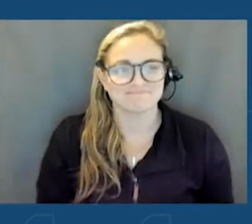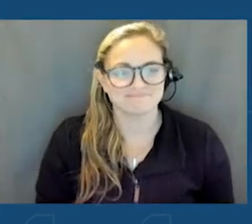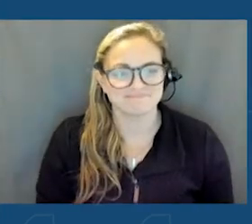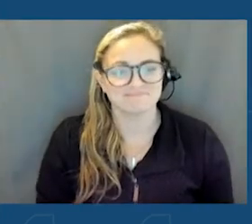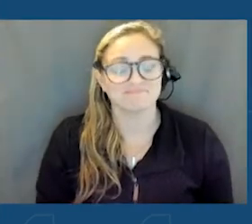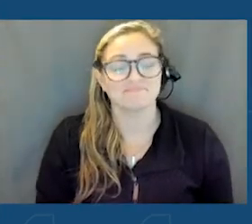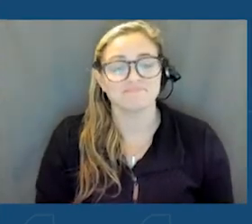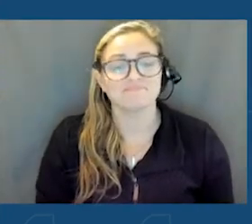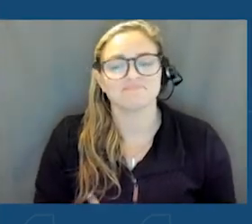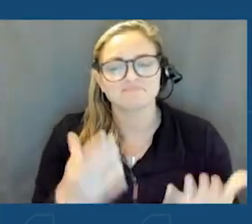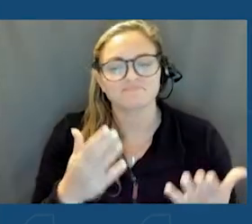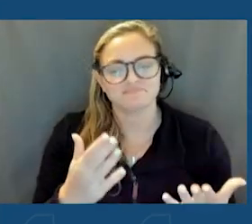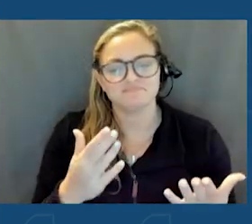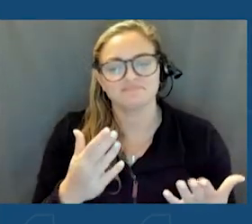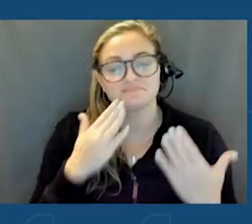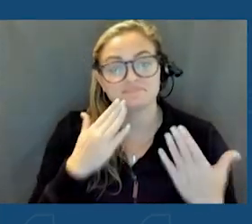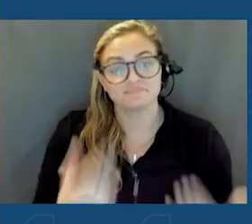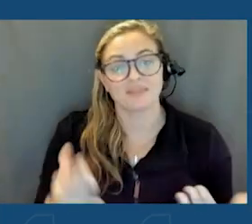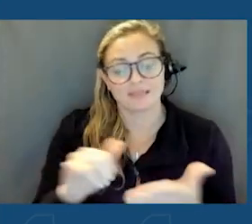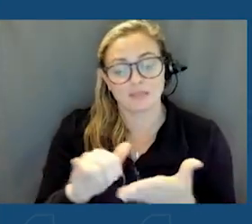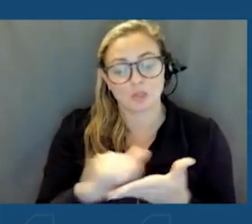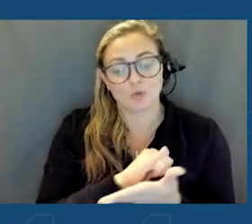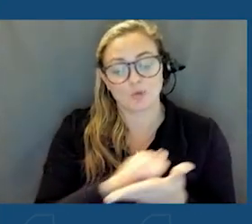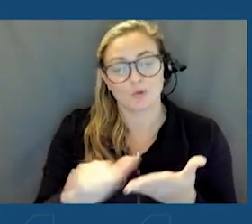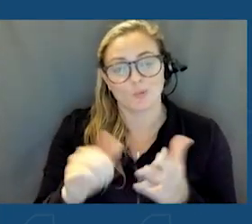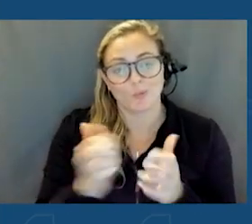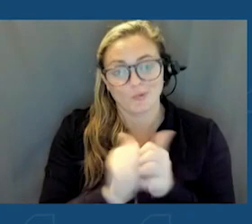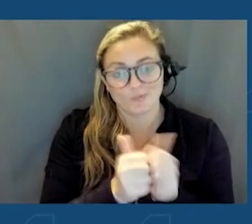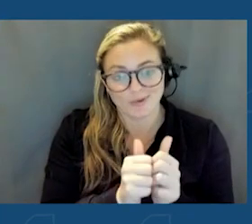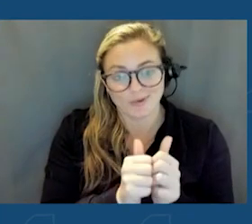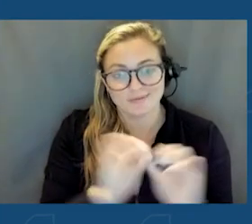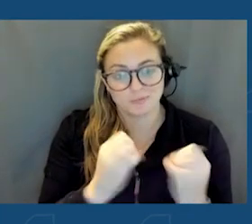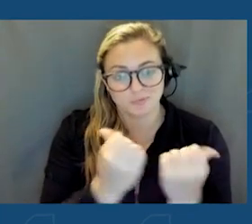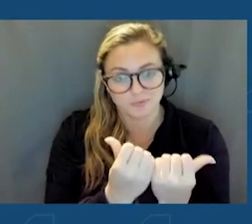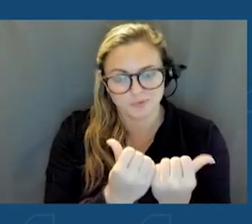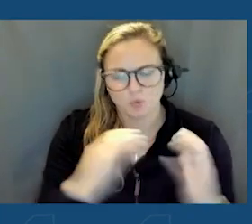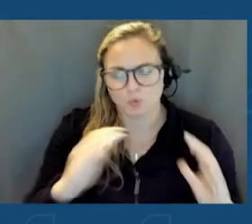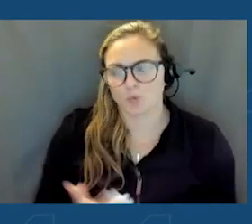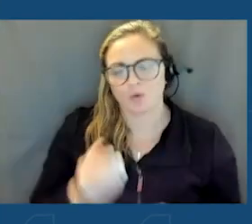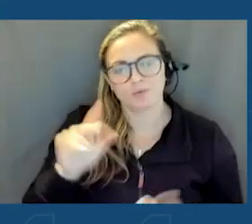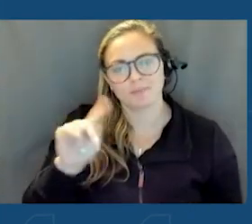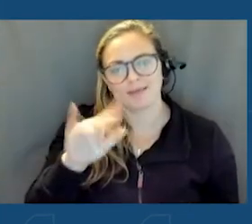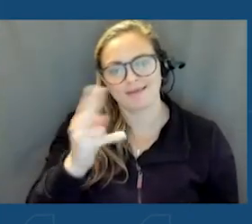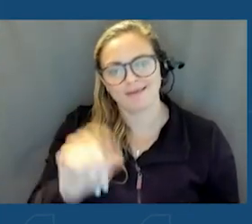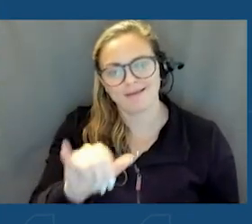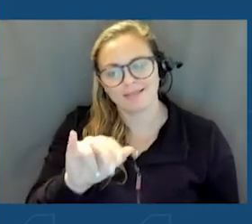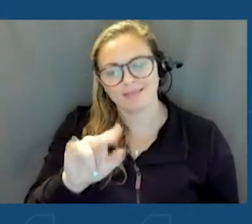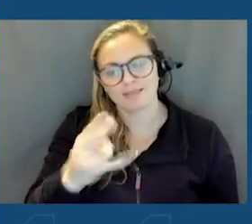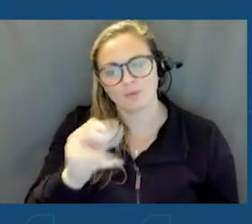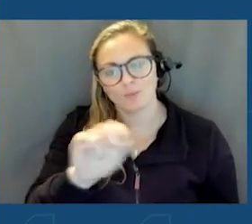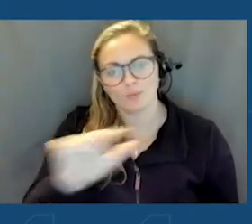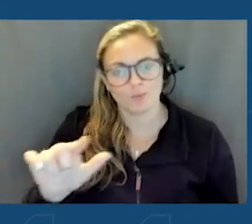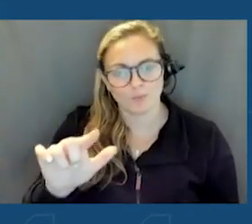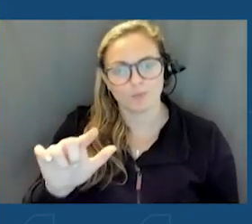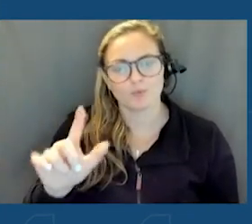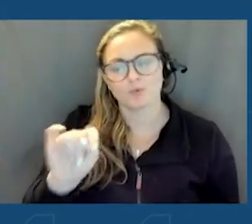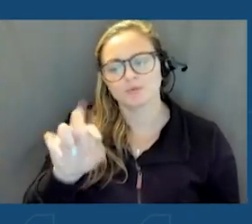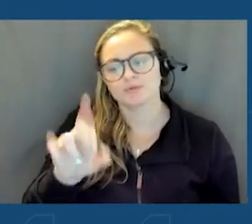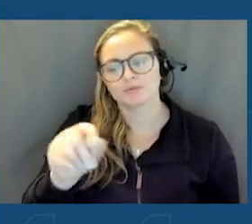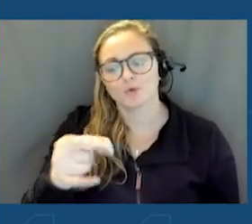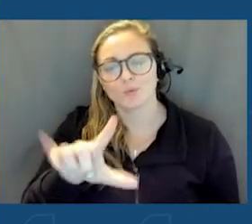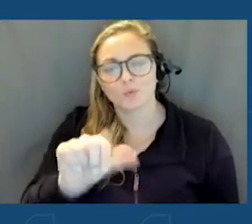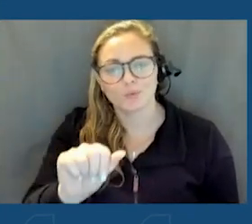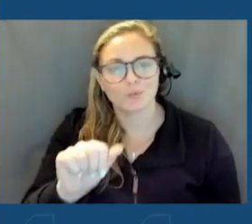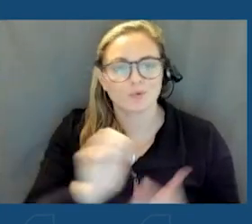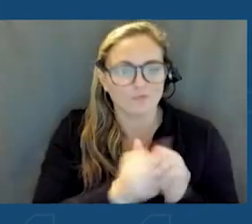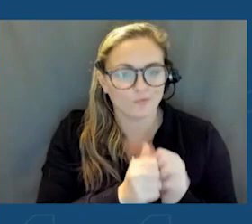On behalf of the New York Racing Association, it is my honor to welcome Governor Kathy Hochul here to Saratoga Racecourse. The New York racing community